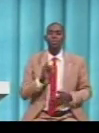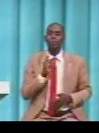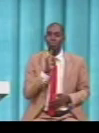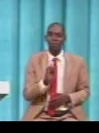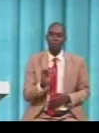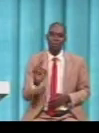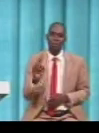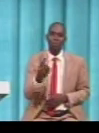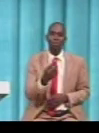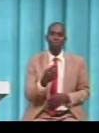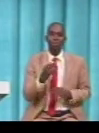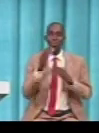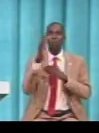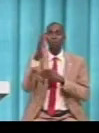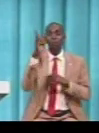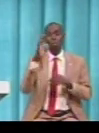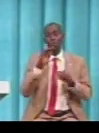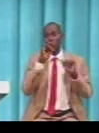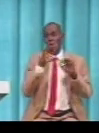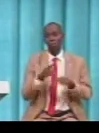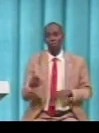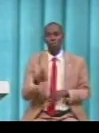you. Praise the Lord.